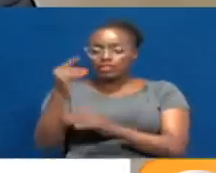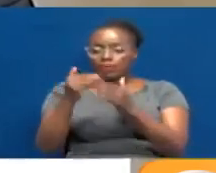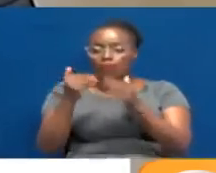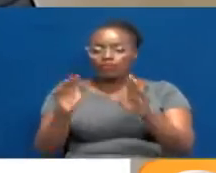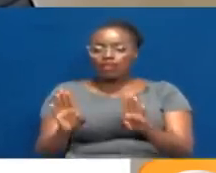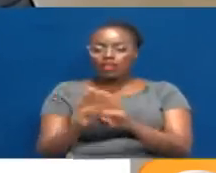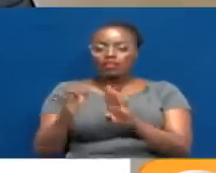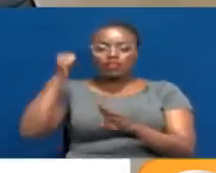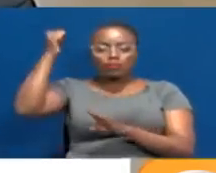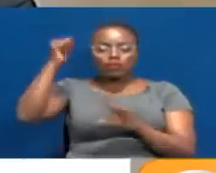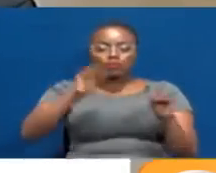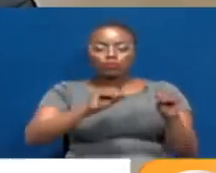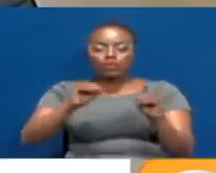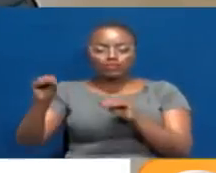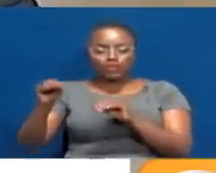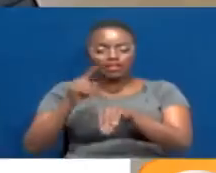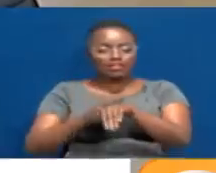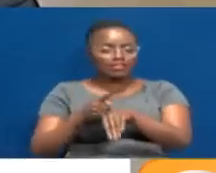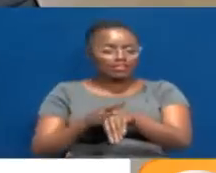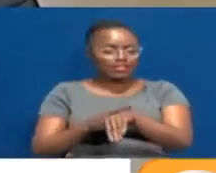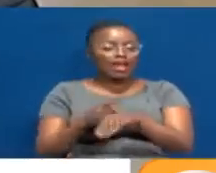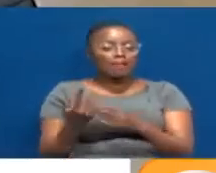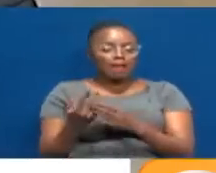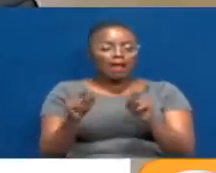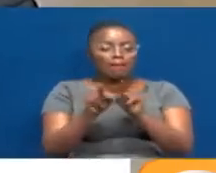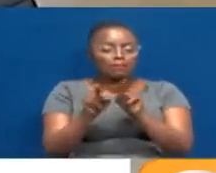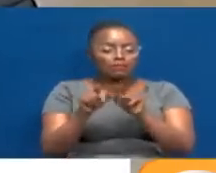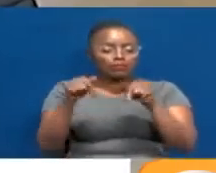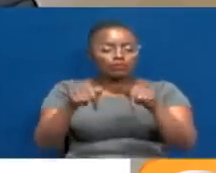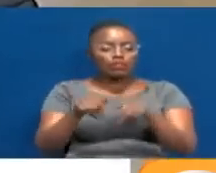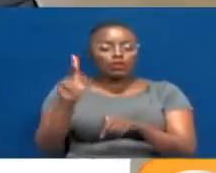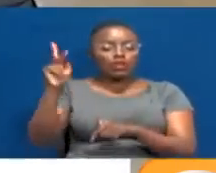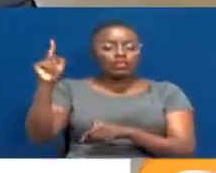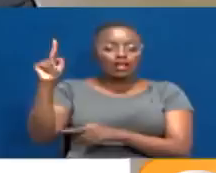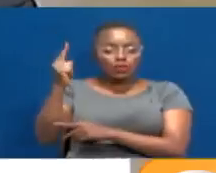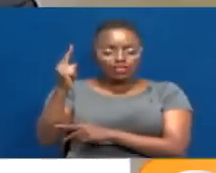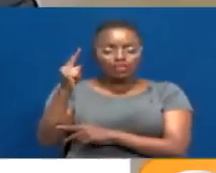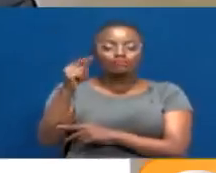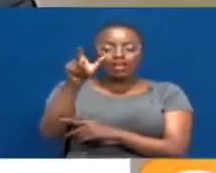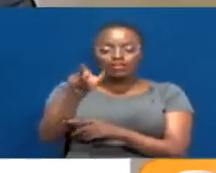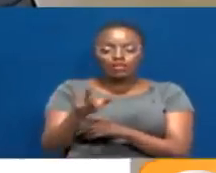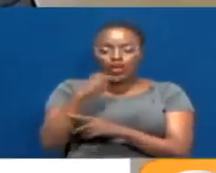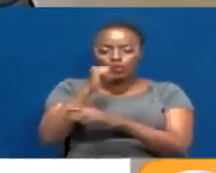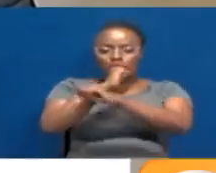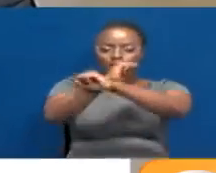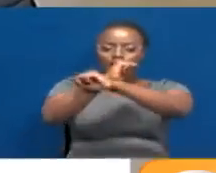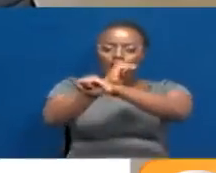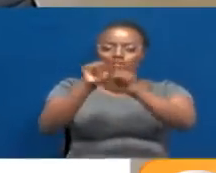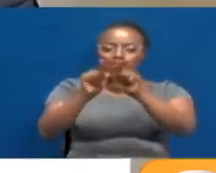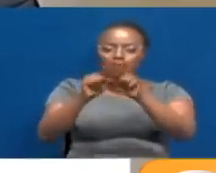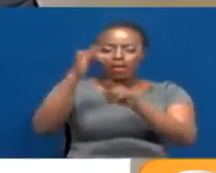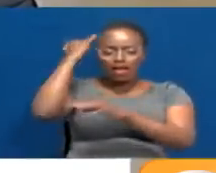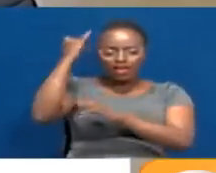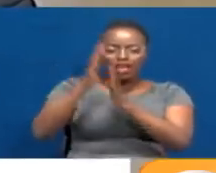close of the political transfer season? Yet, today, he's one of the Kenya Kwanza principals defending the same ideals